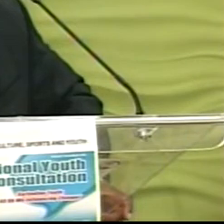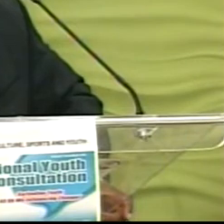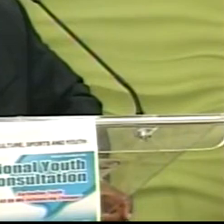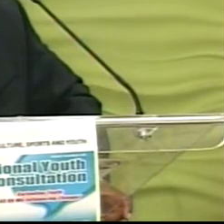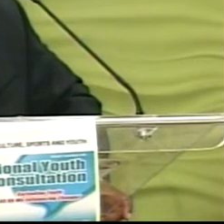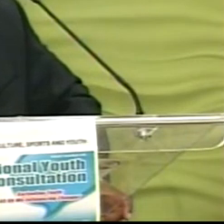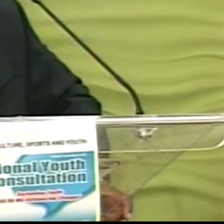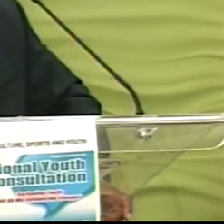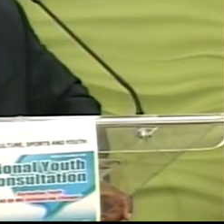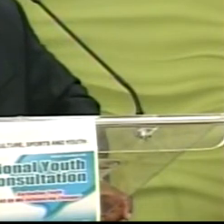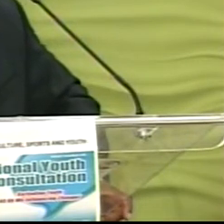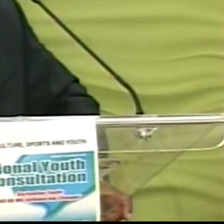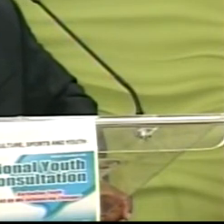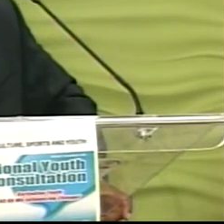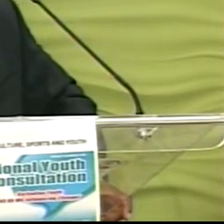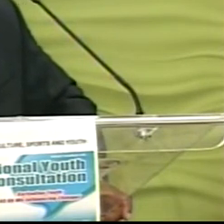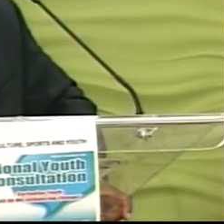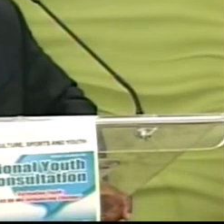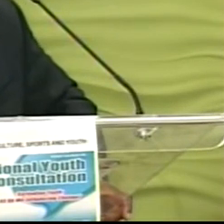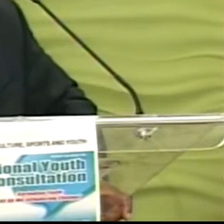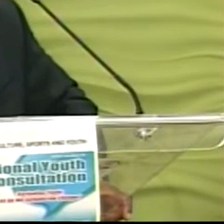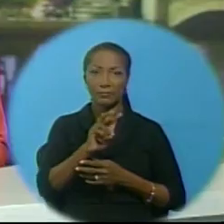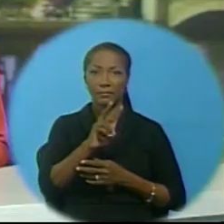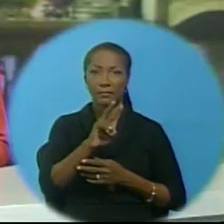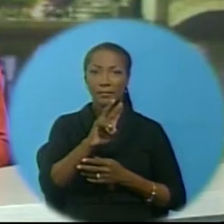not for us to gain economic advantage in.